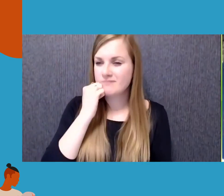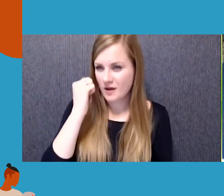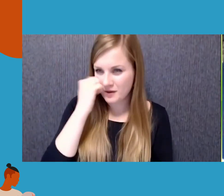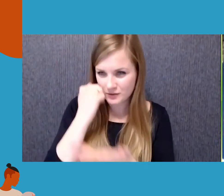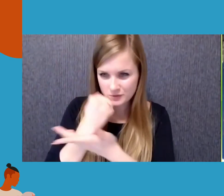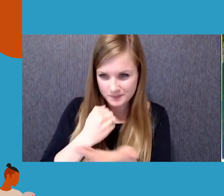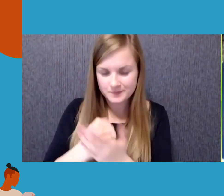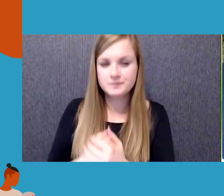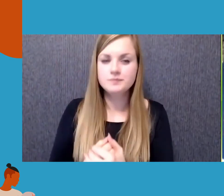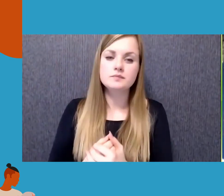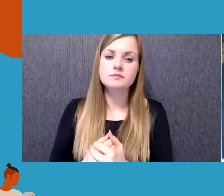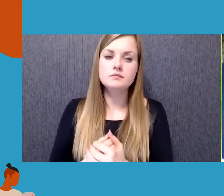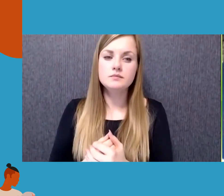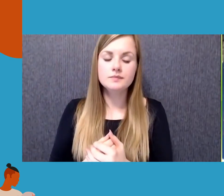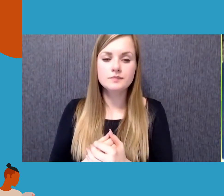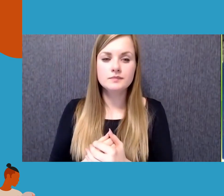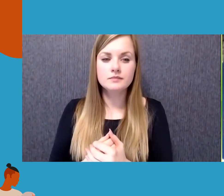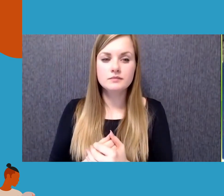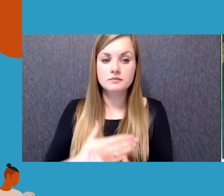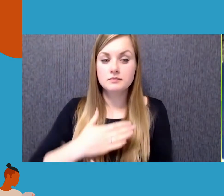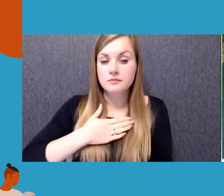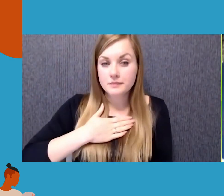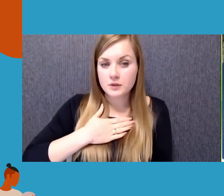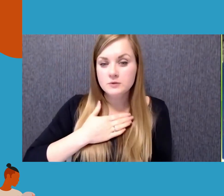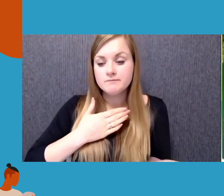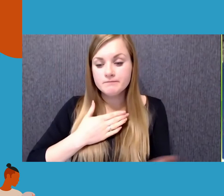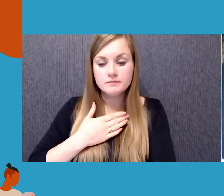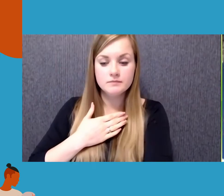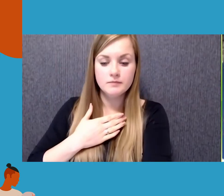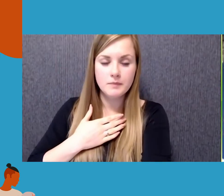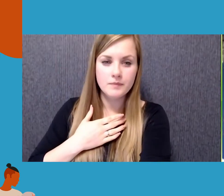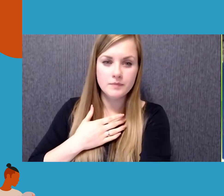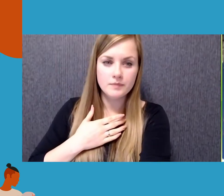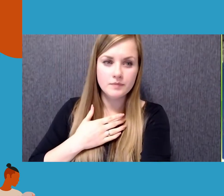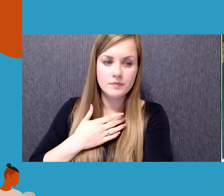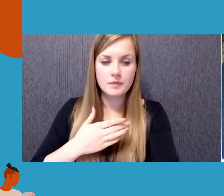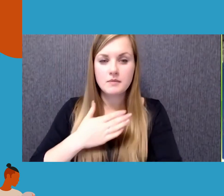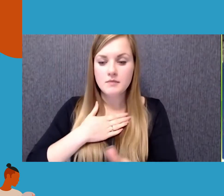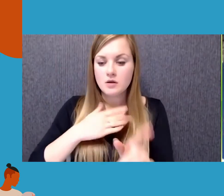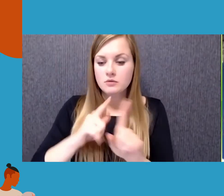presentation and for the way they described all those situations.